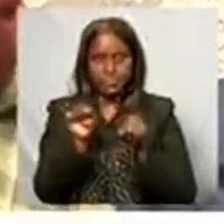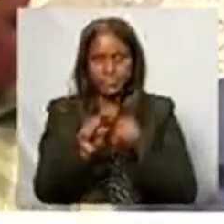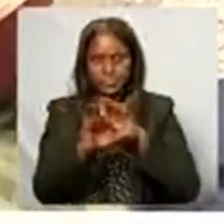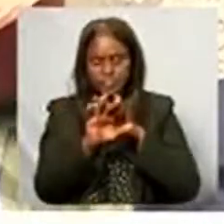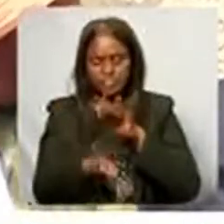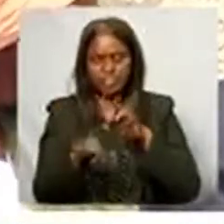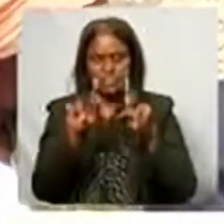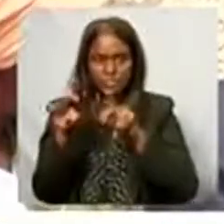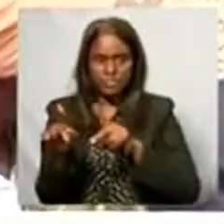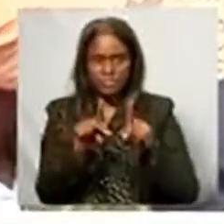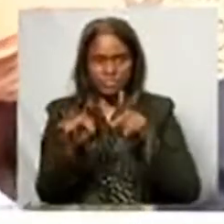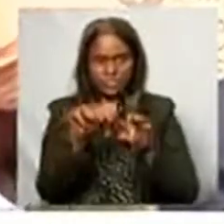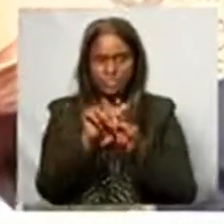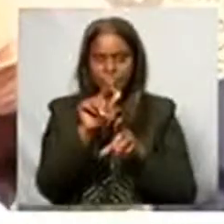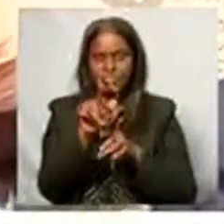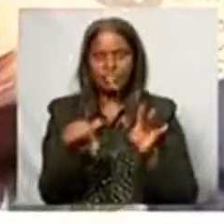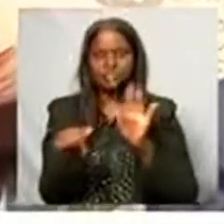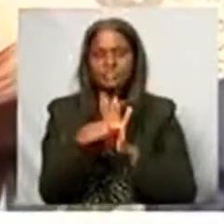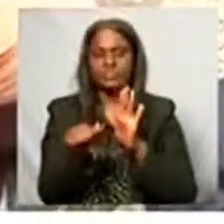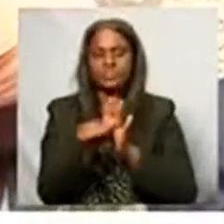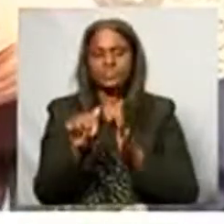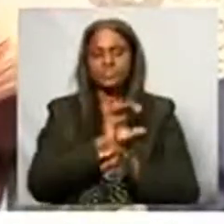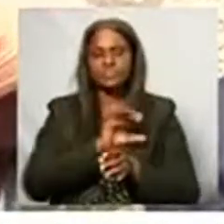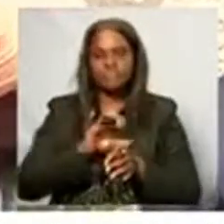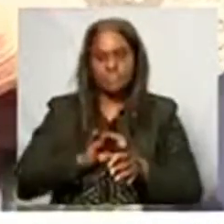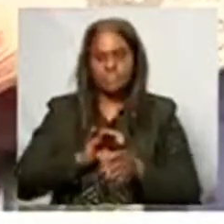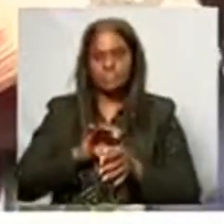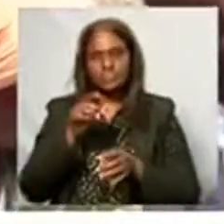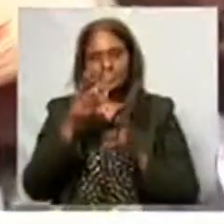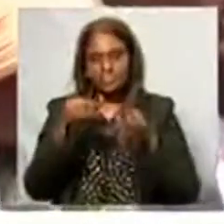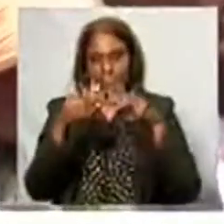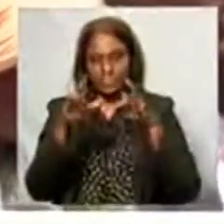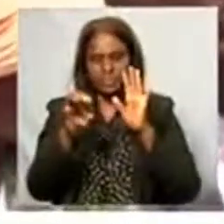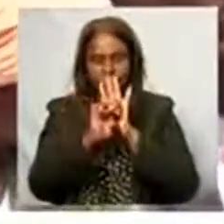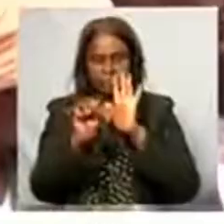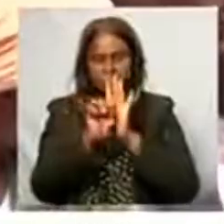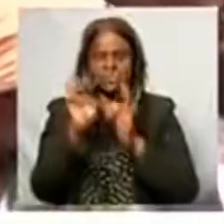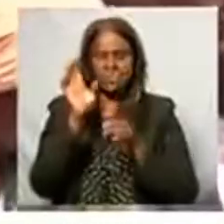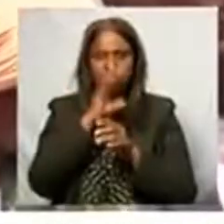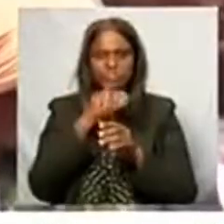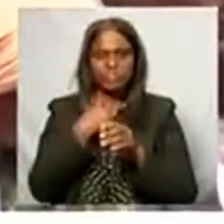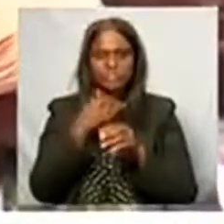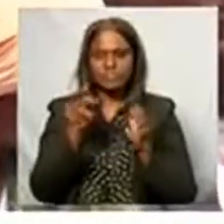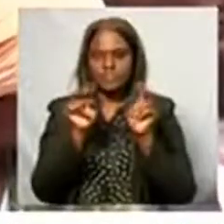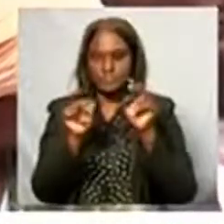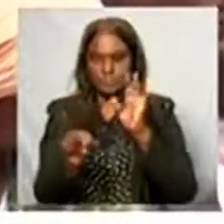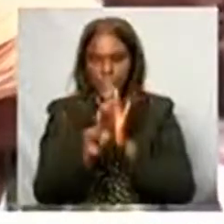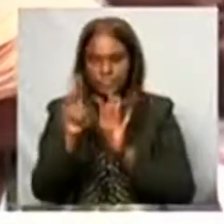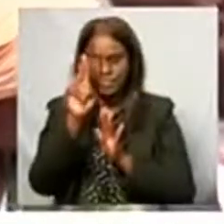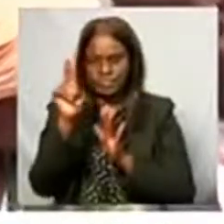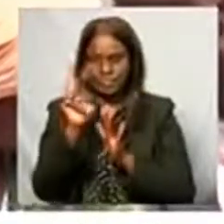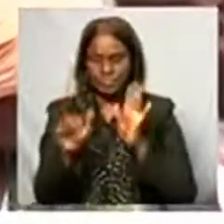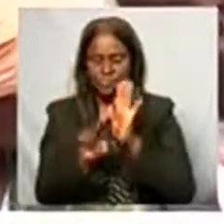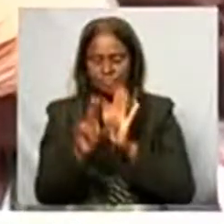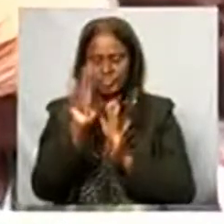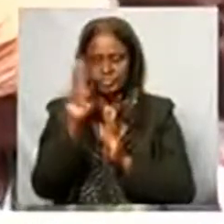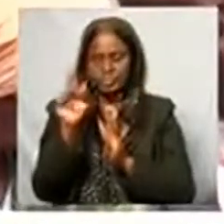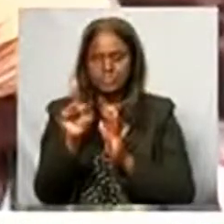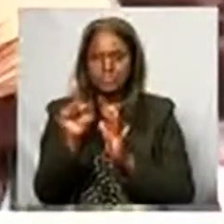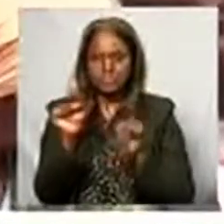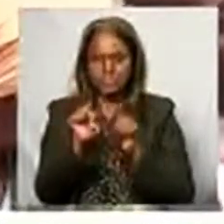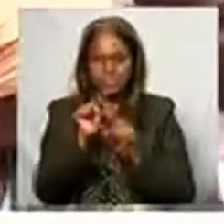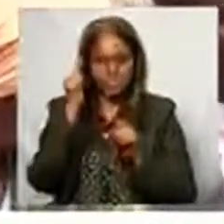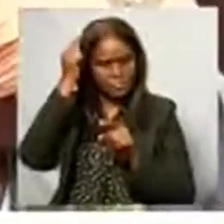underperformance in these parastatal bodies. He gave an example of the university, the